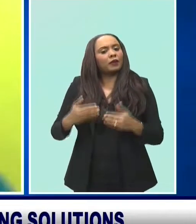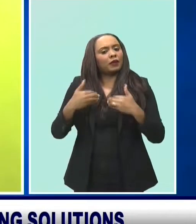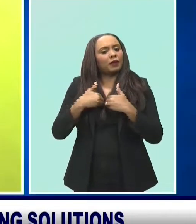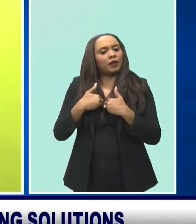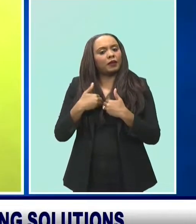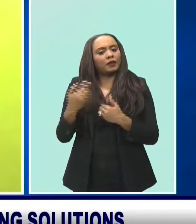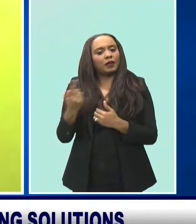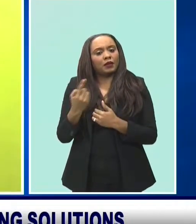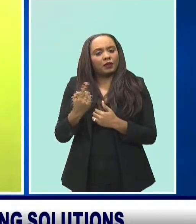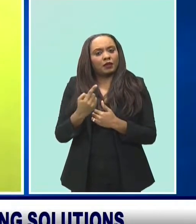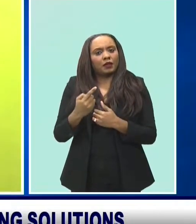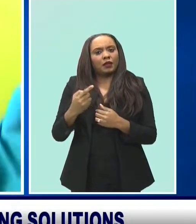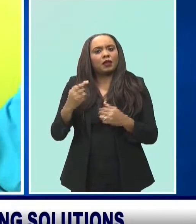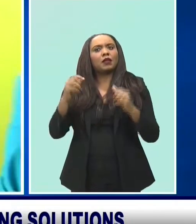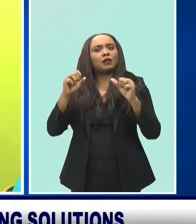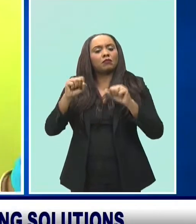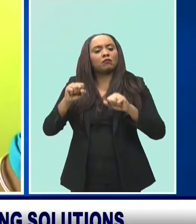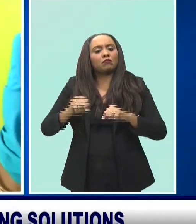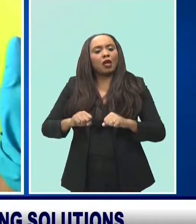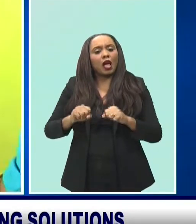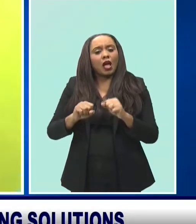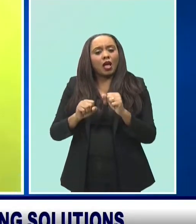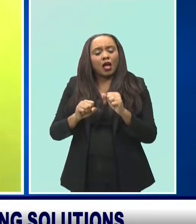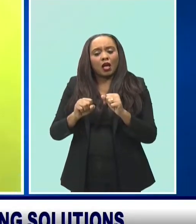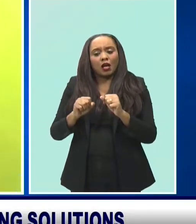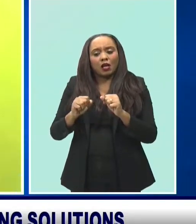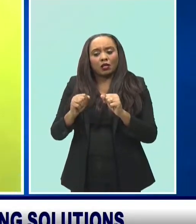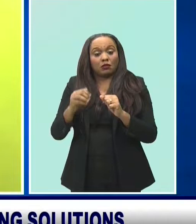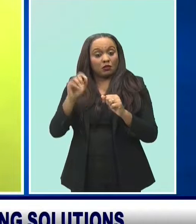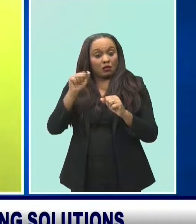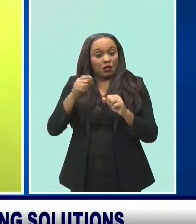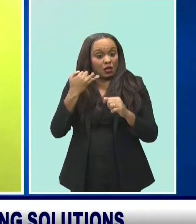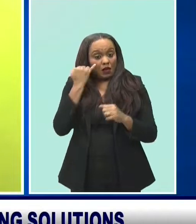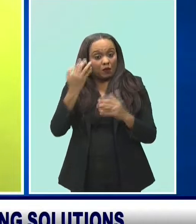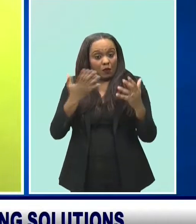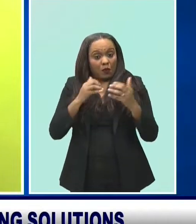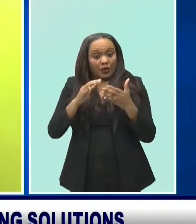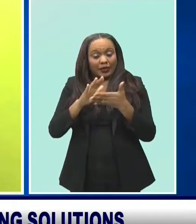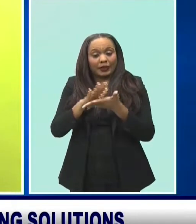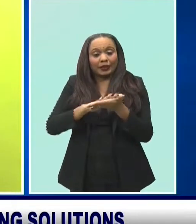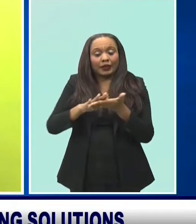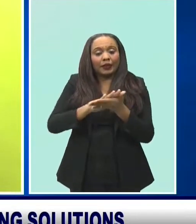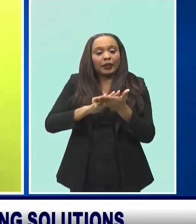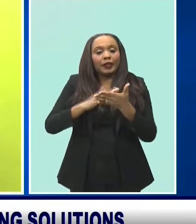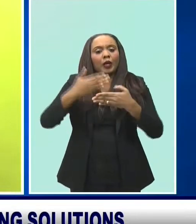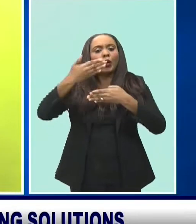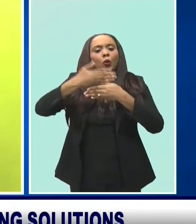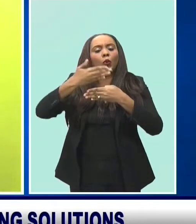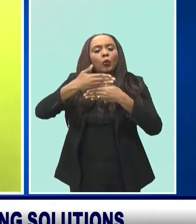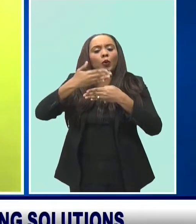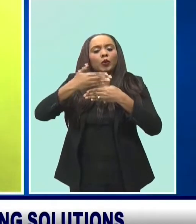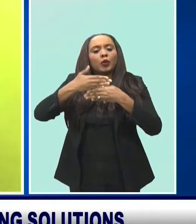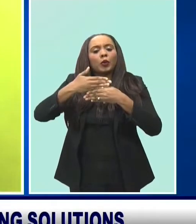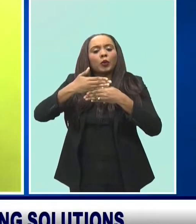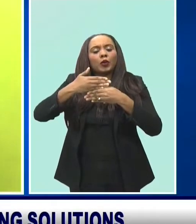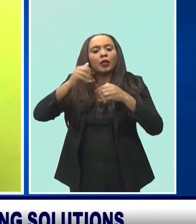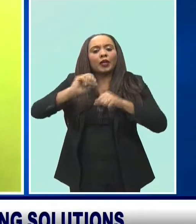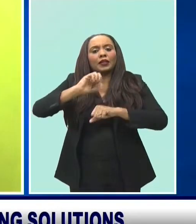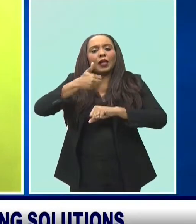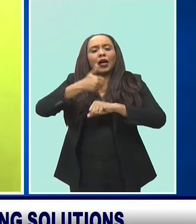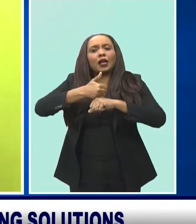that can reach 20 feet off of the ground to clean your windows. So that is one of